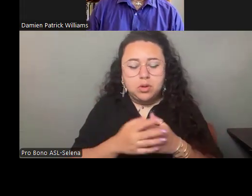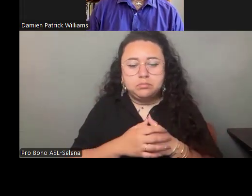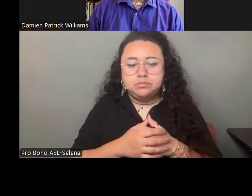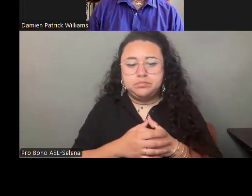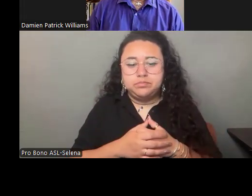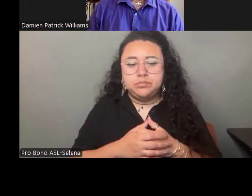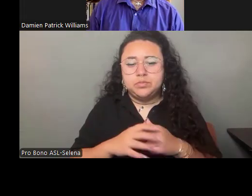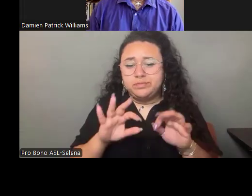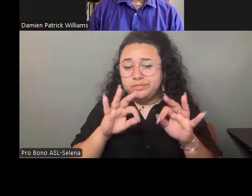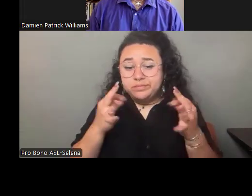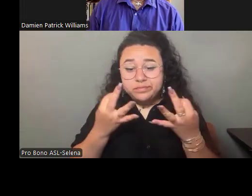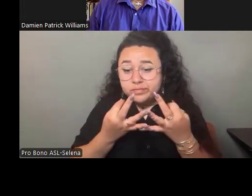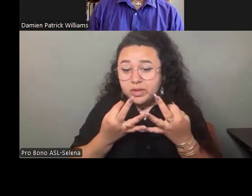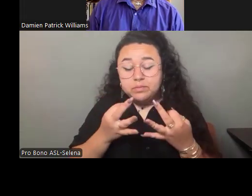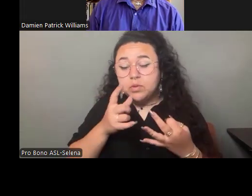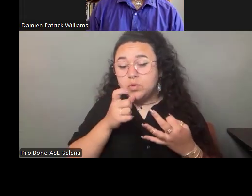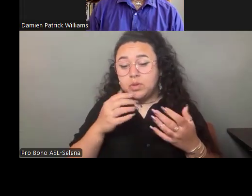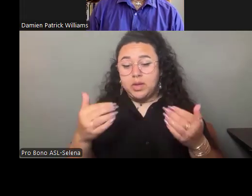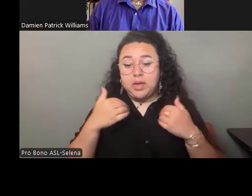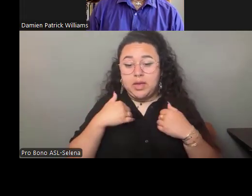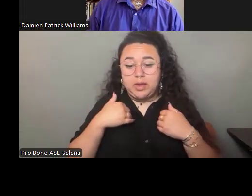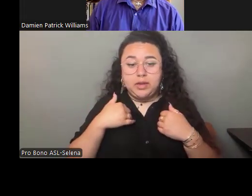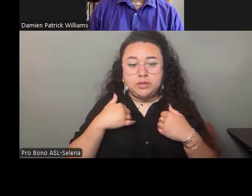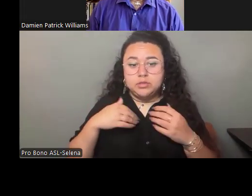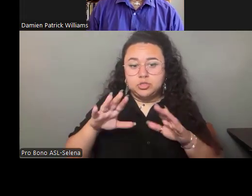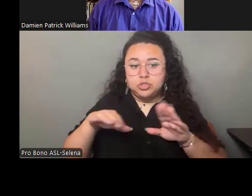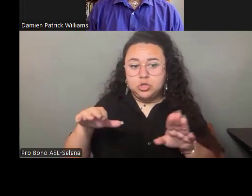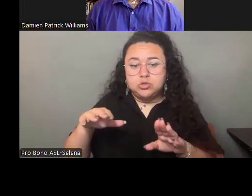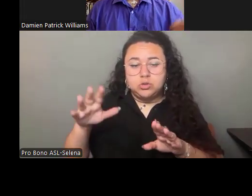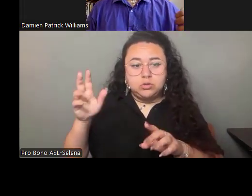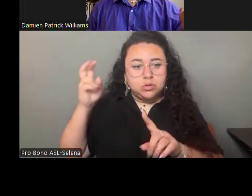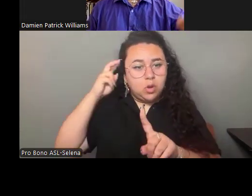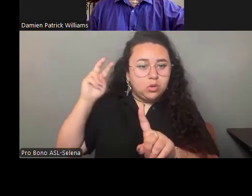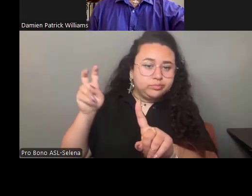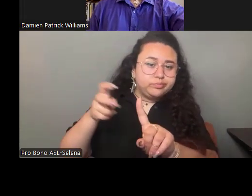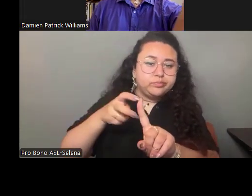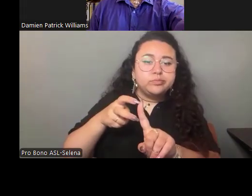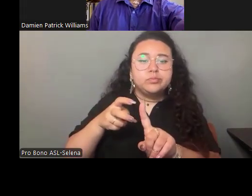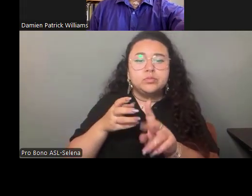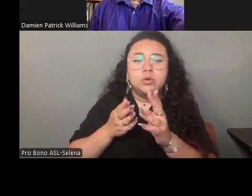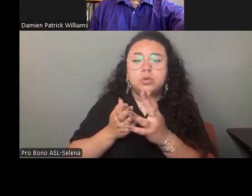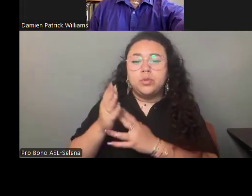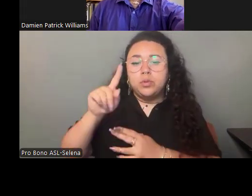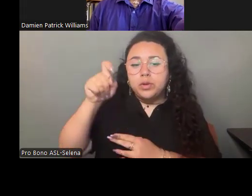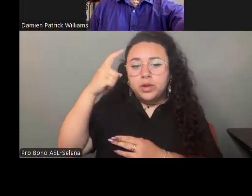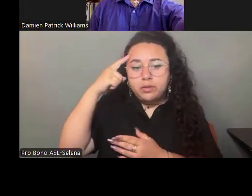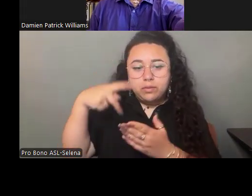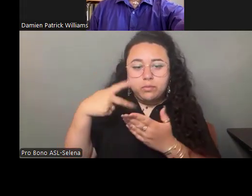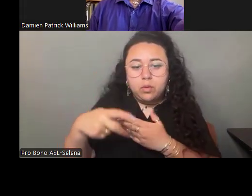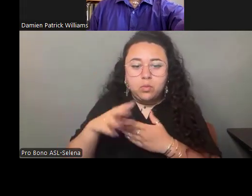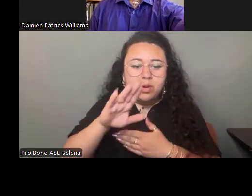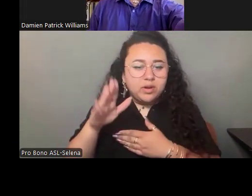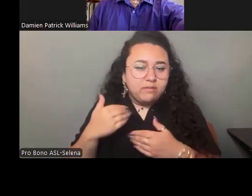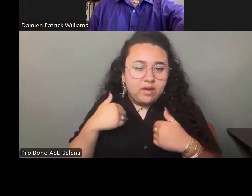So these families who had implanted their children through this government program, who would have never had access to this